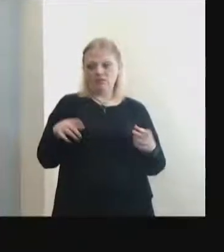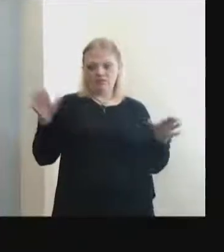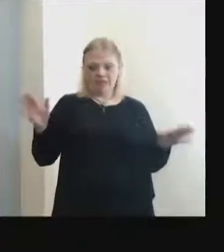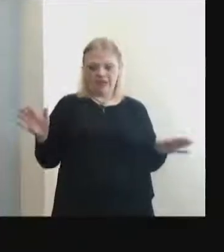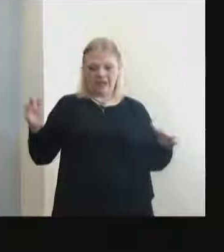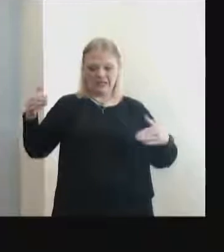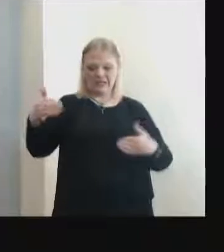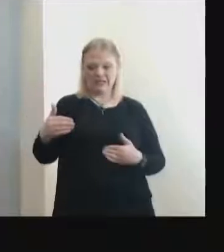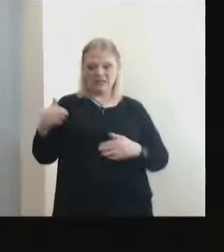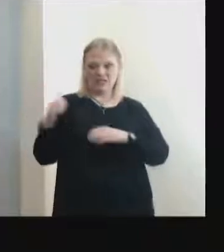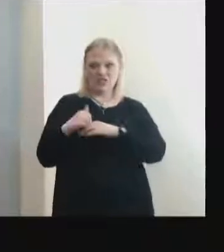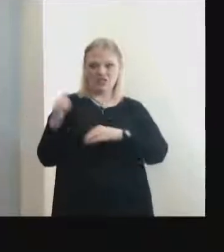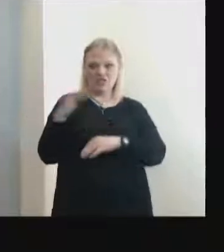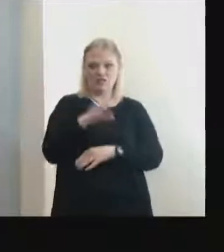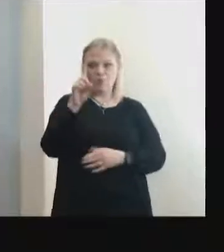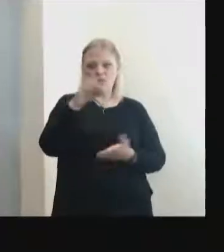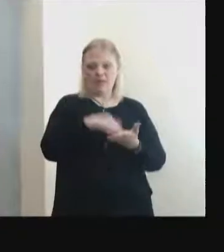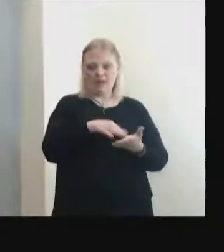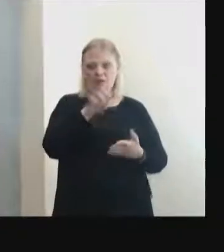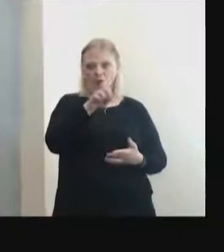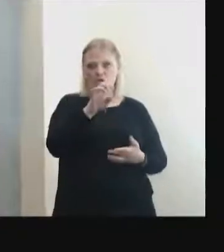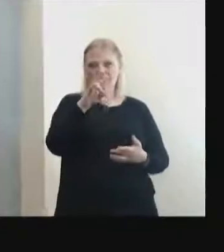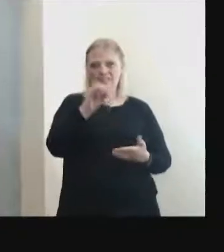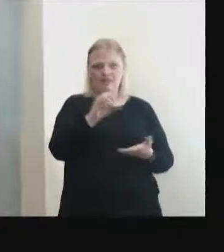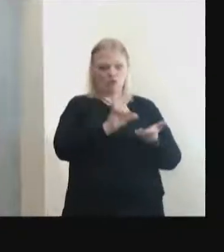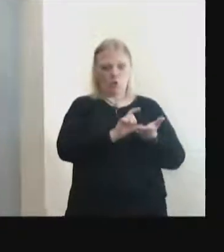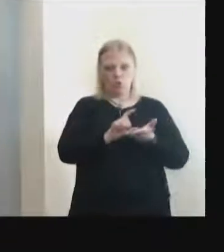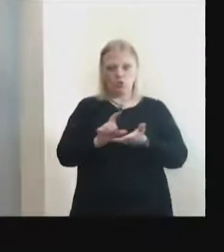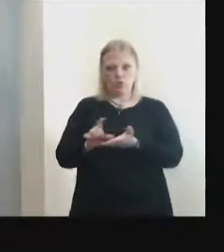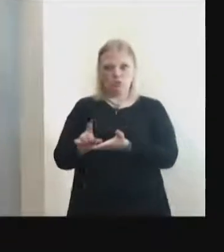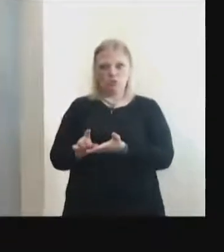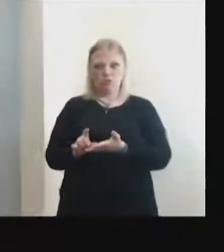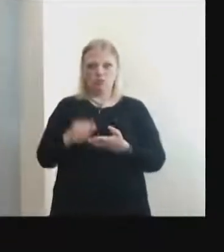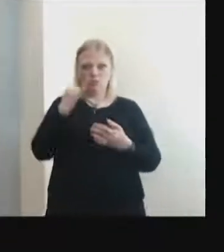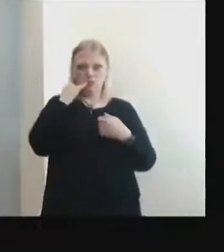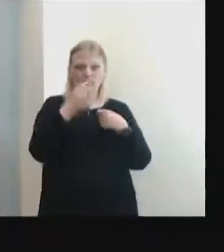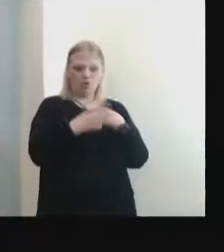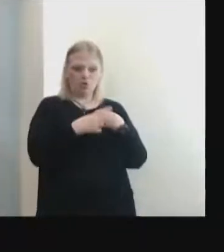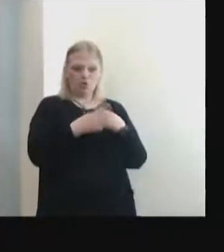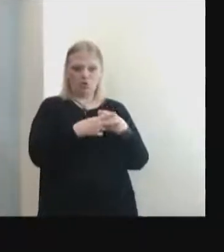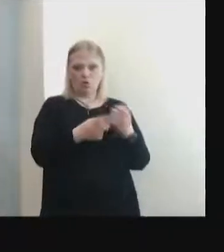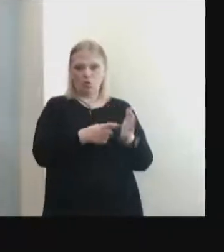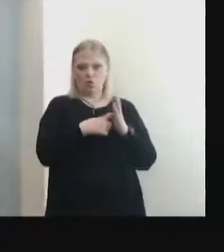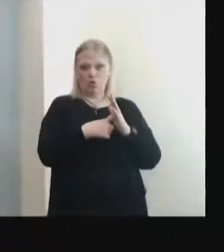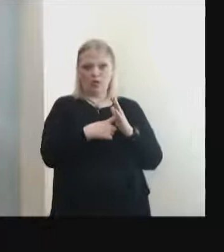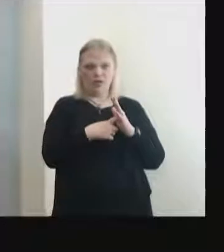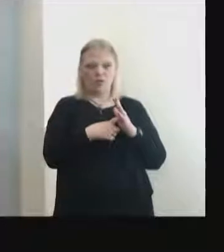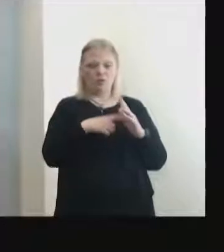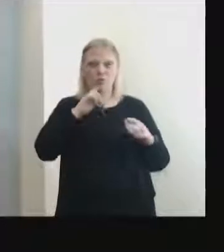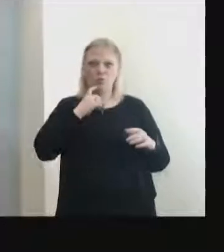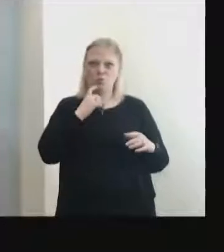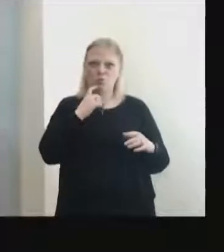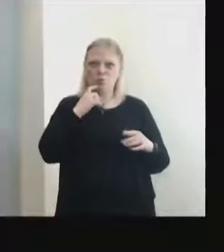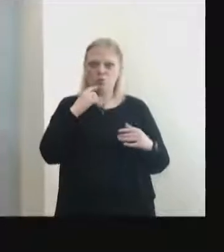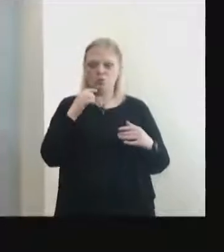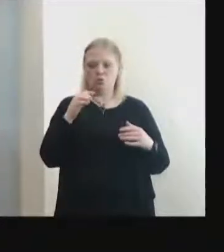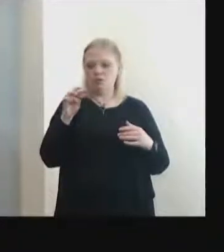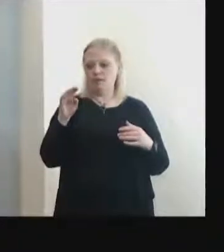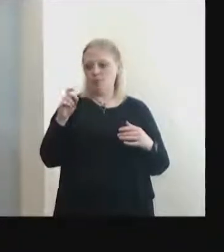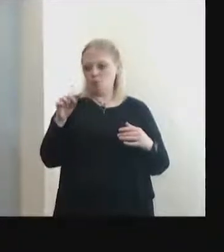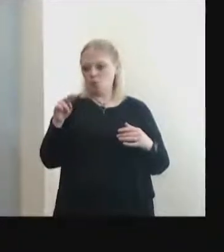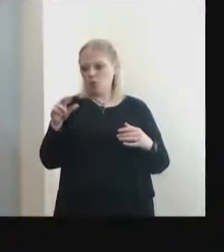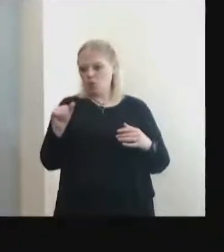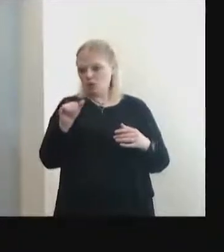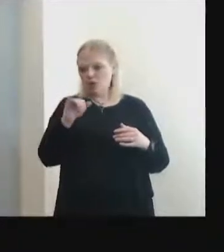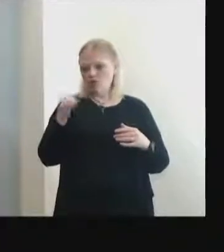boxes of 1,170 doses, and the storage requirements are more extreme than the Moderna and the Johnson &